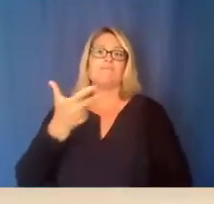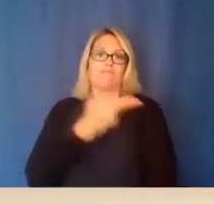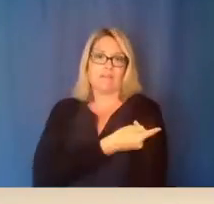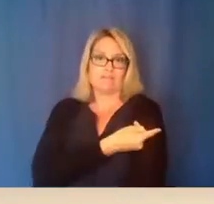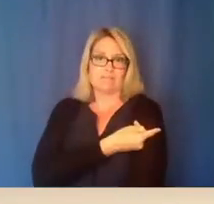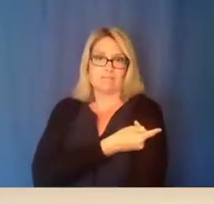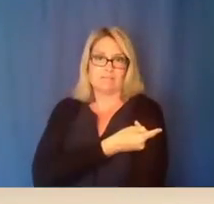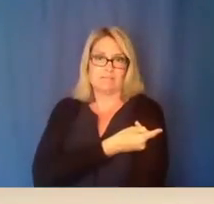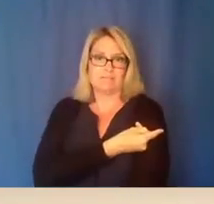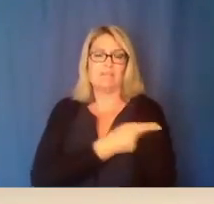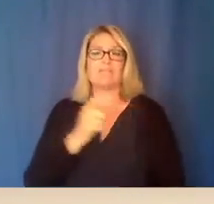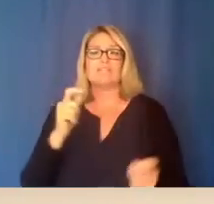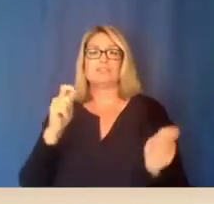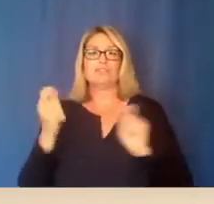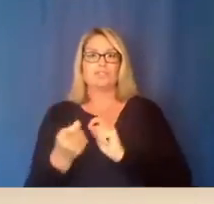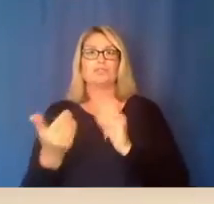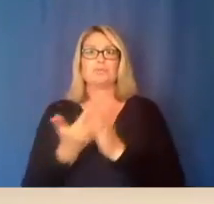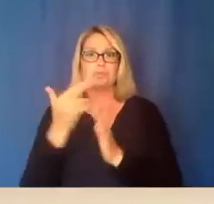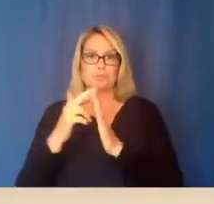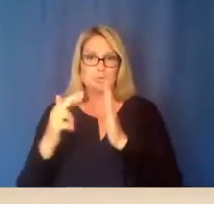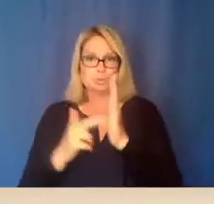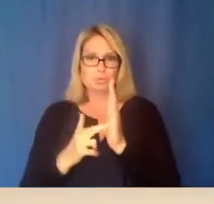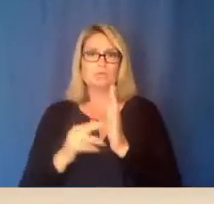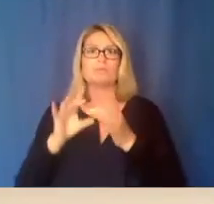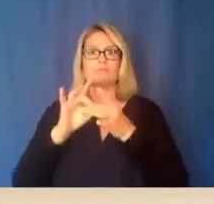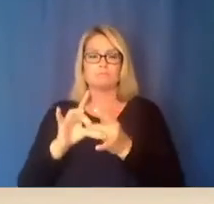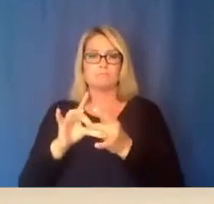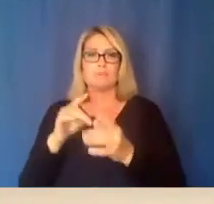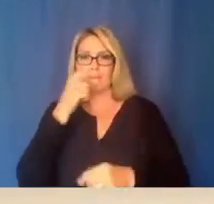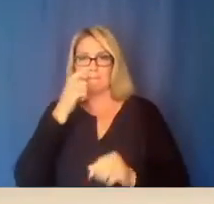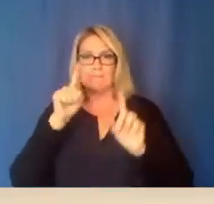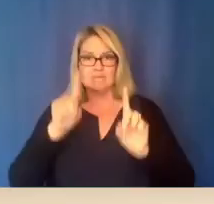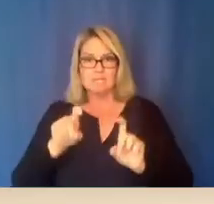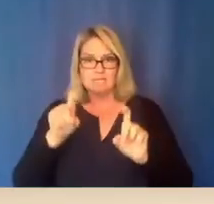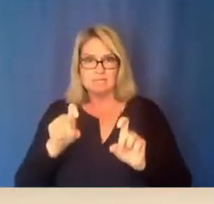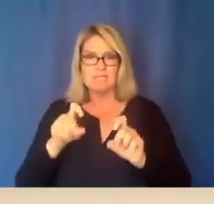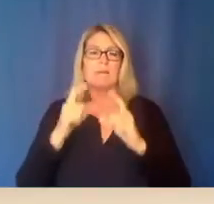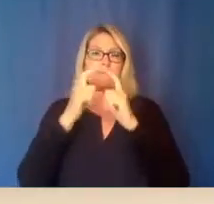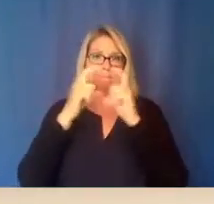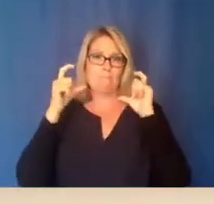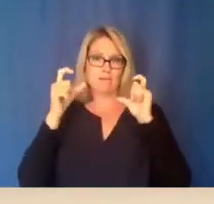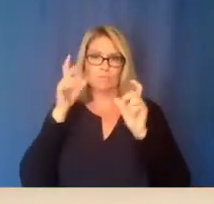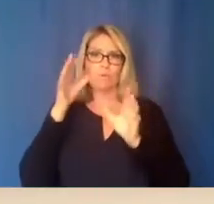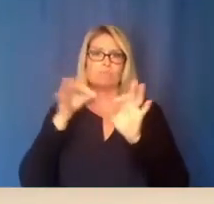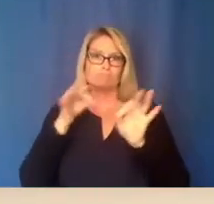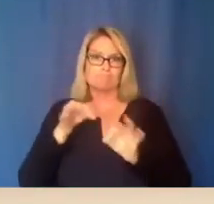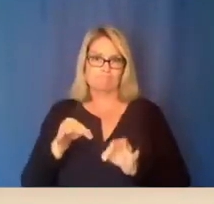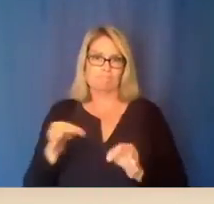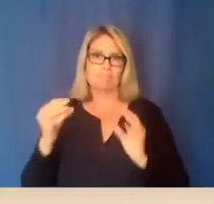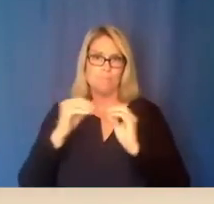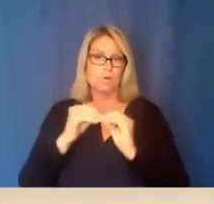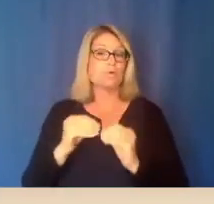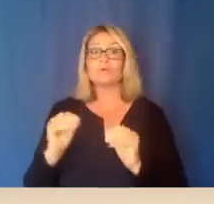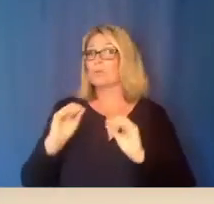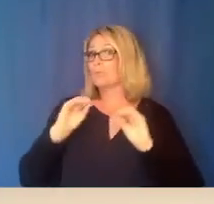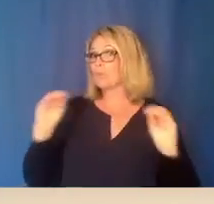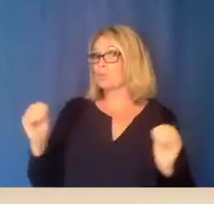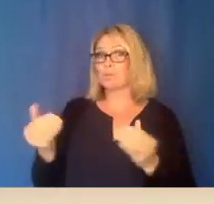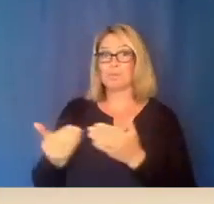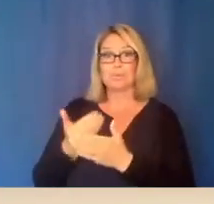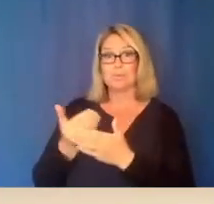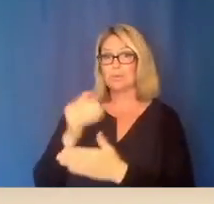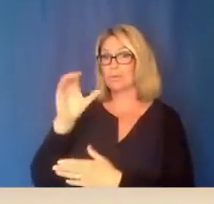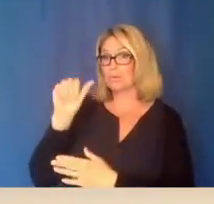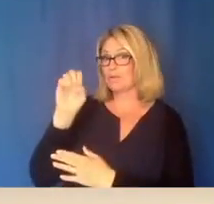the Premier mentioned in terms of testing strategy and the easing of mask requirements. There are no new cases of COVID-19 to